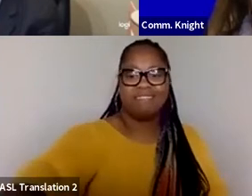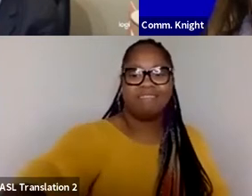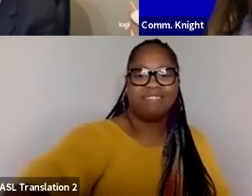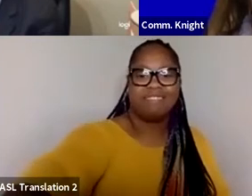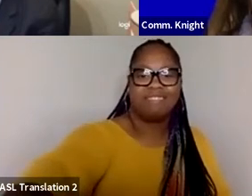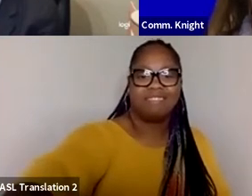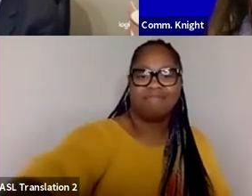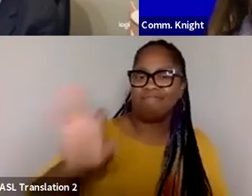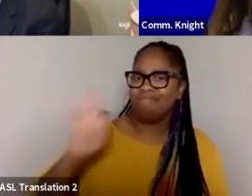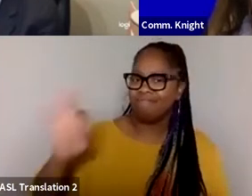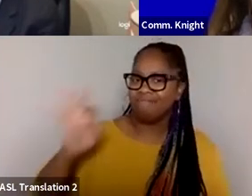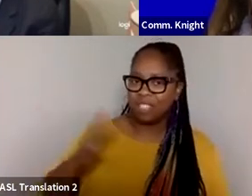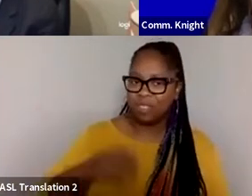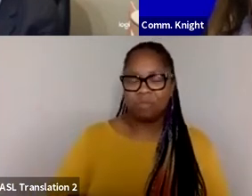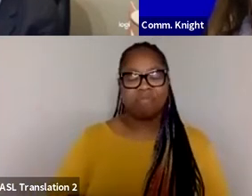Thank you.